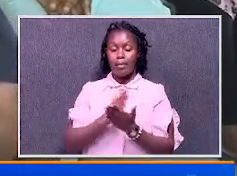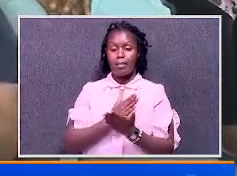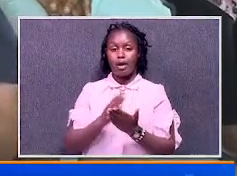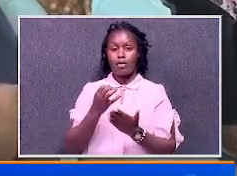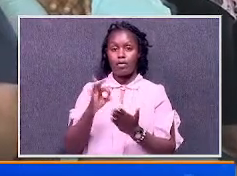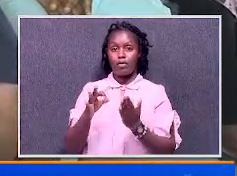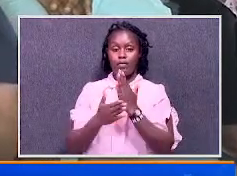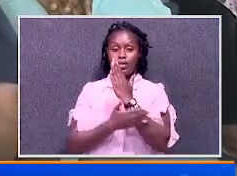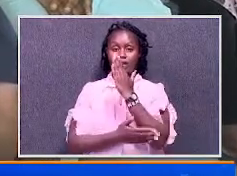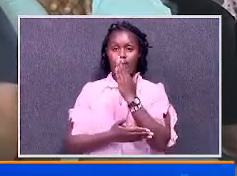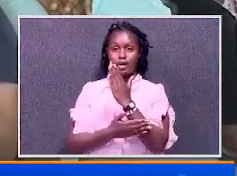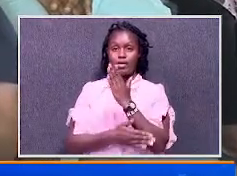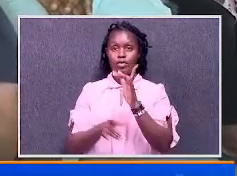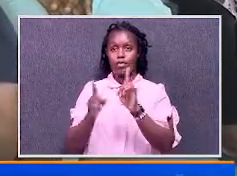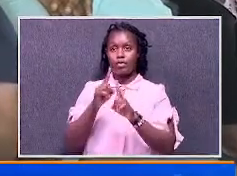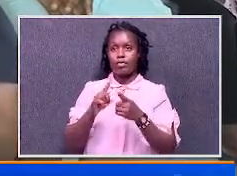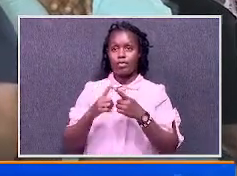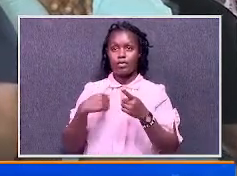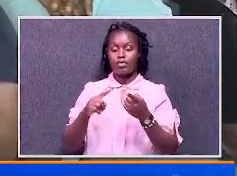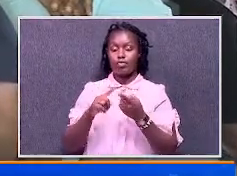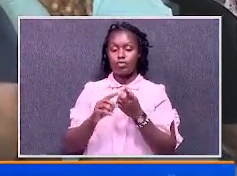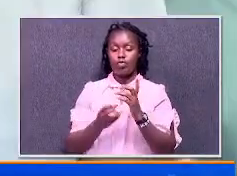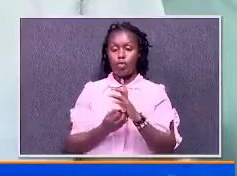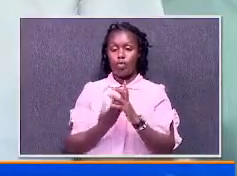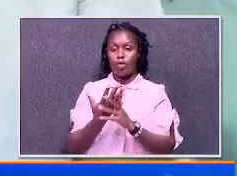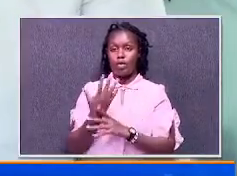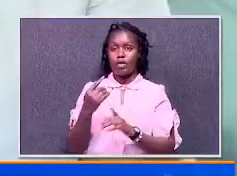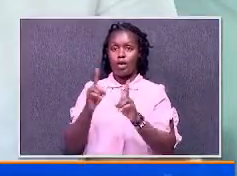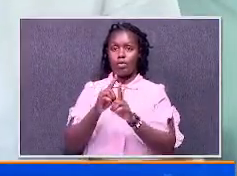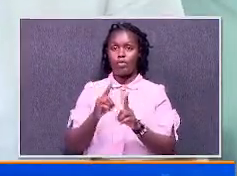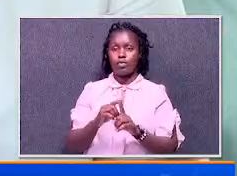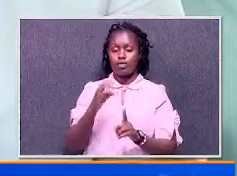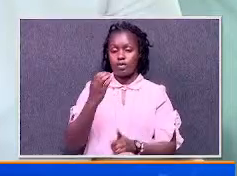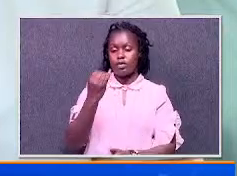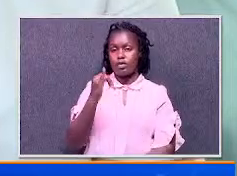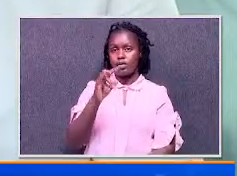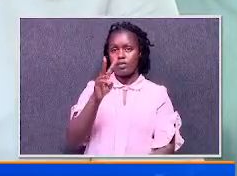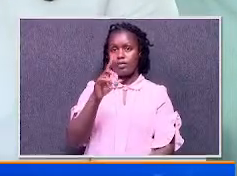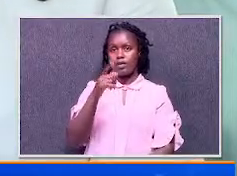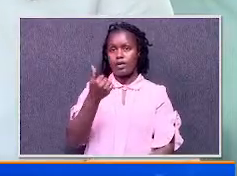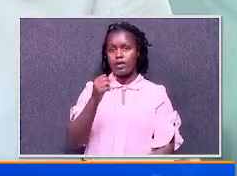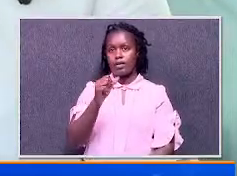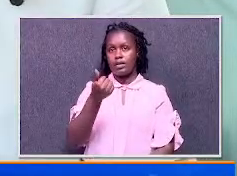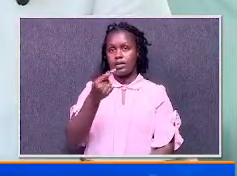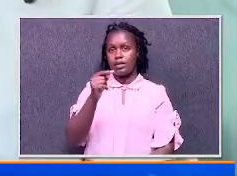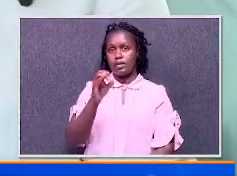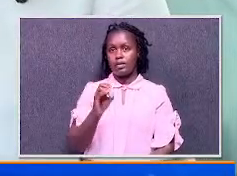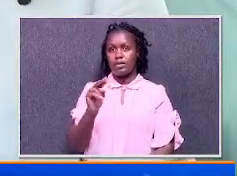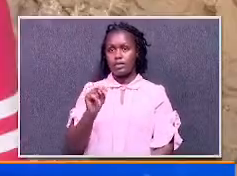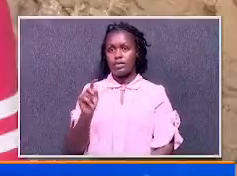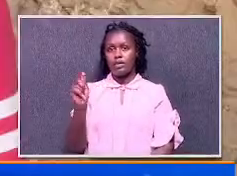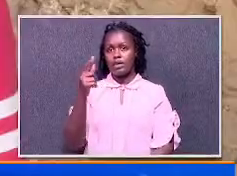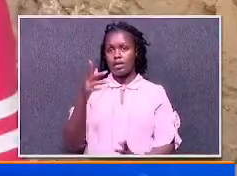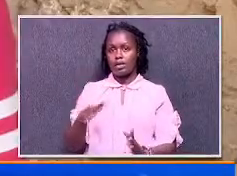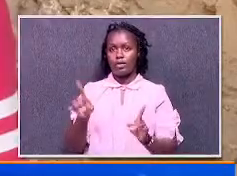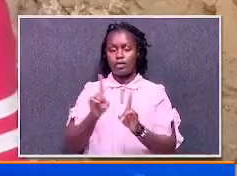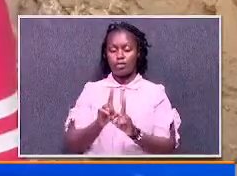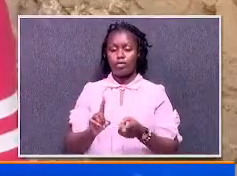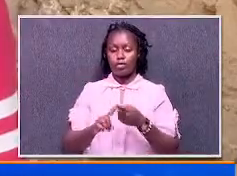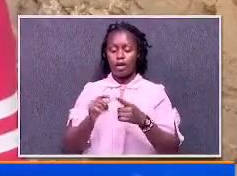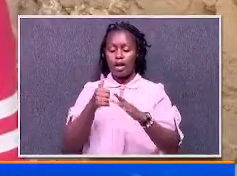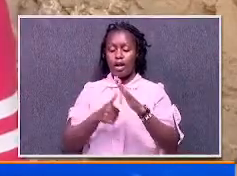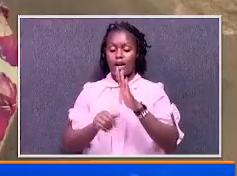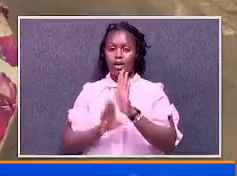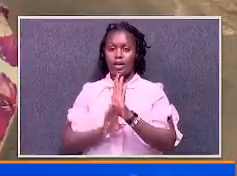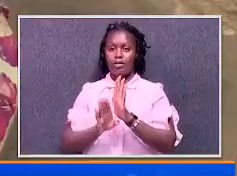country bask in the glory of growth and civilization, many more Kenyans remain chained in the shackles of